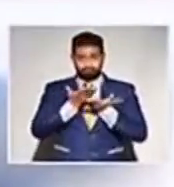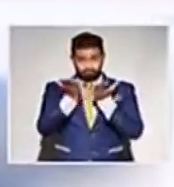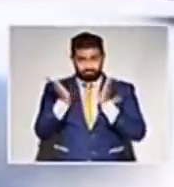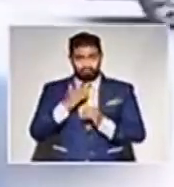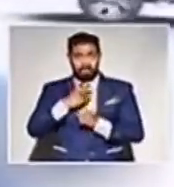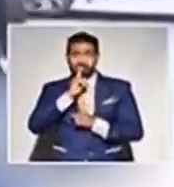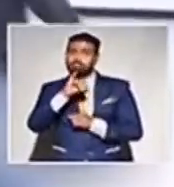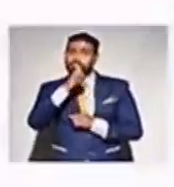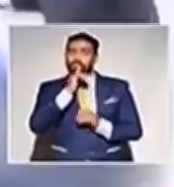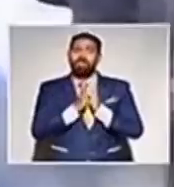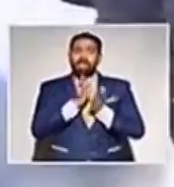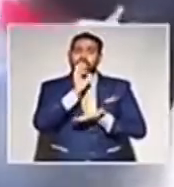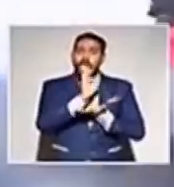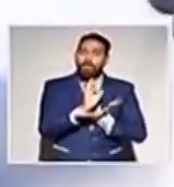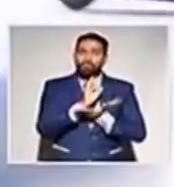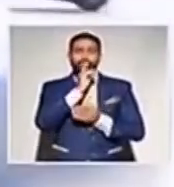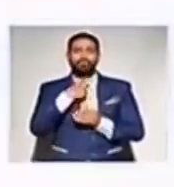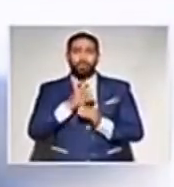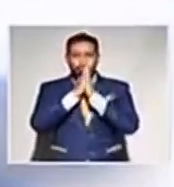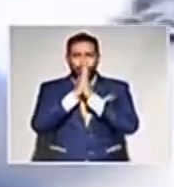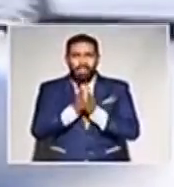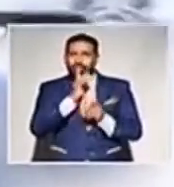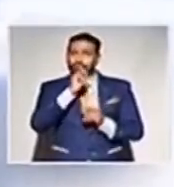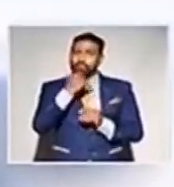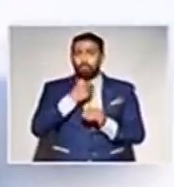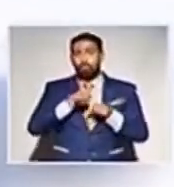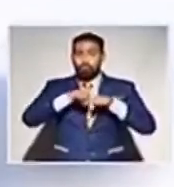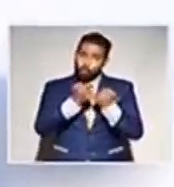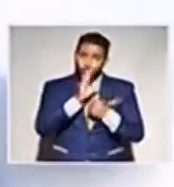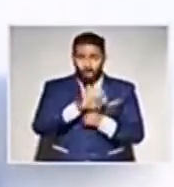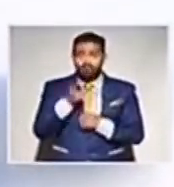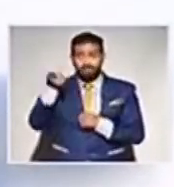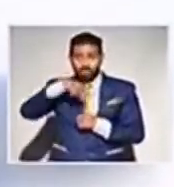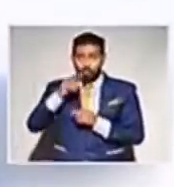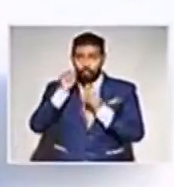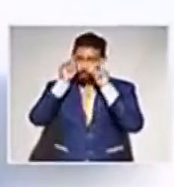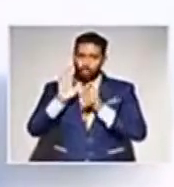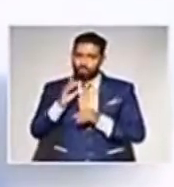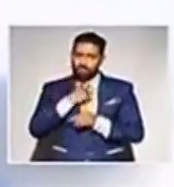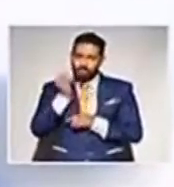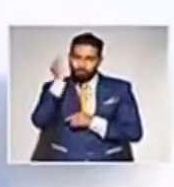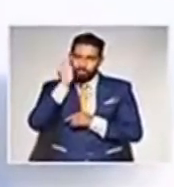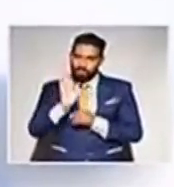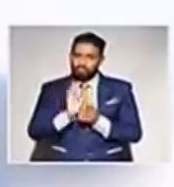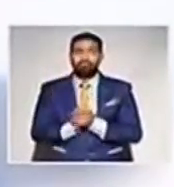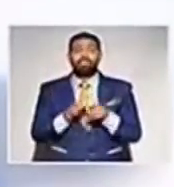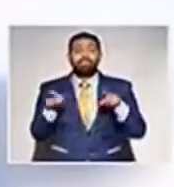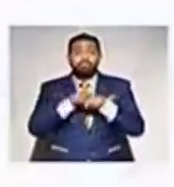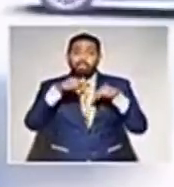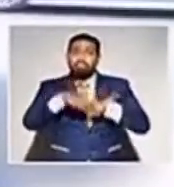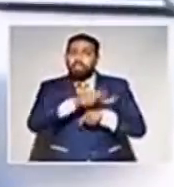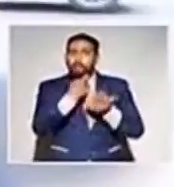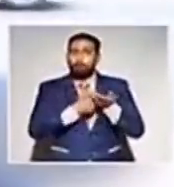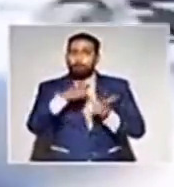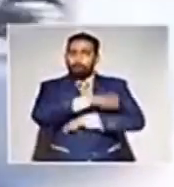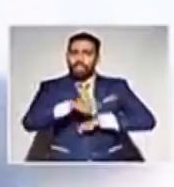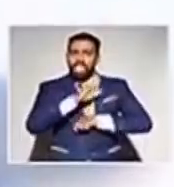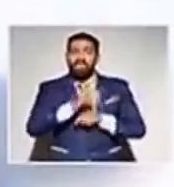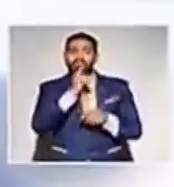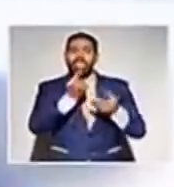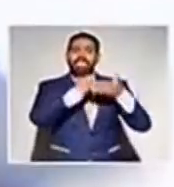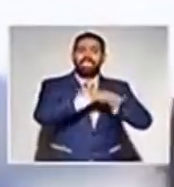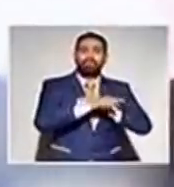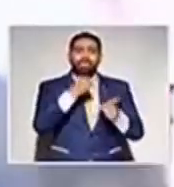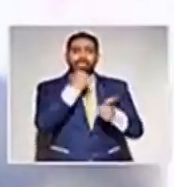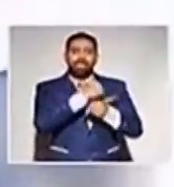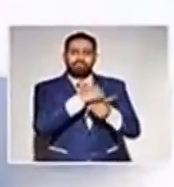do foolish things like that again. We won't give you another chance. They are thinking of setting an interim government. Don't try to shuffle the same pack of